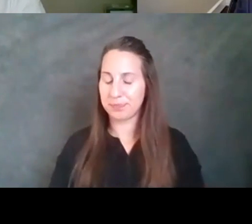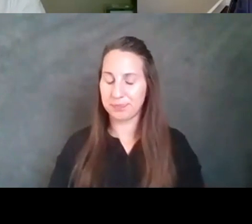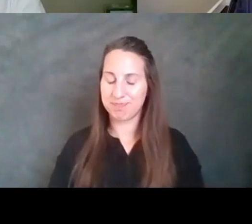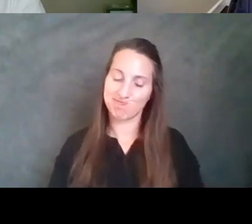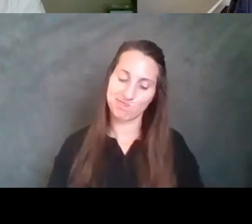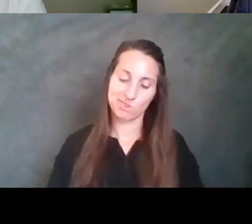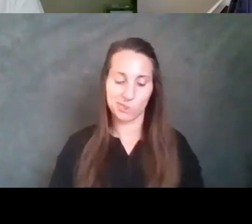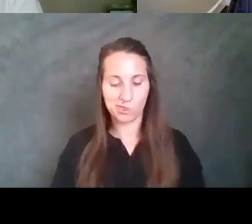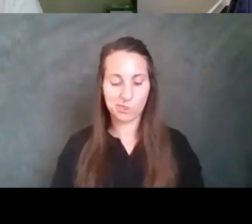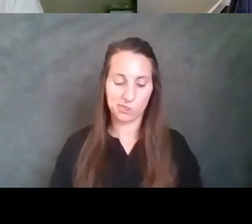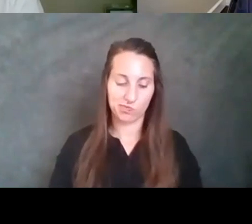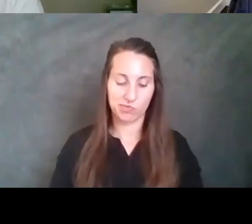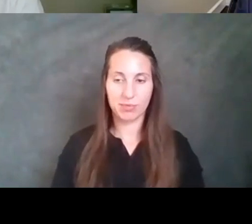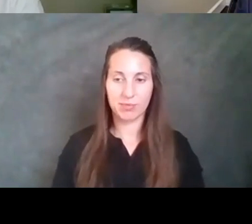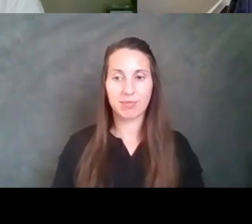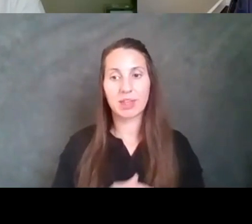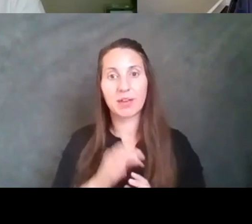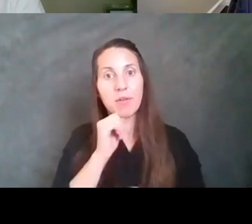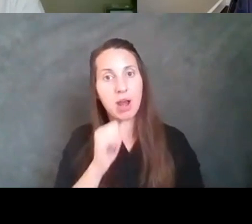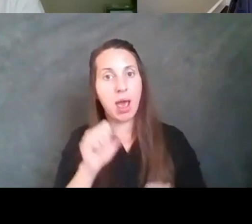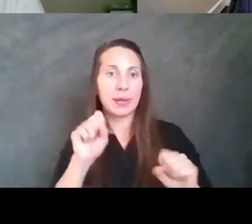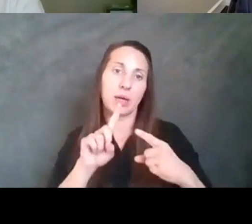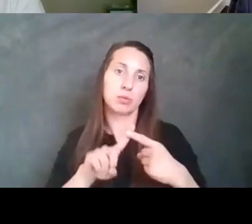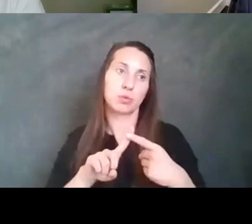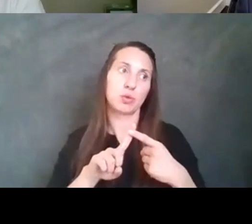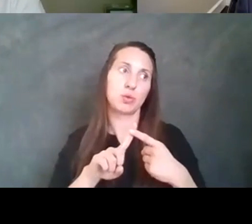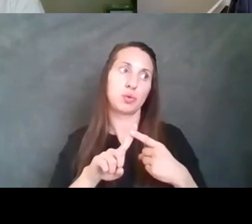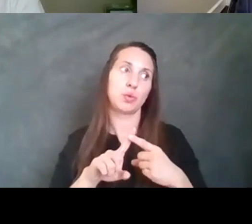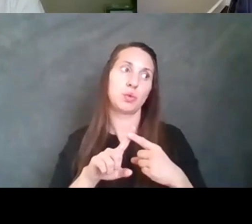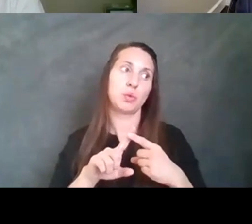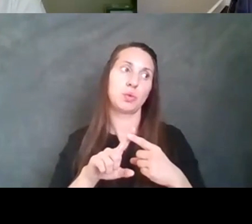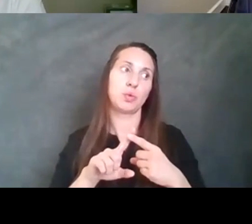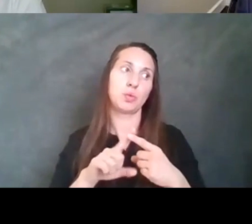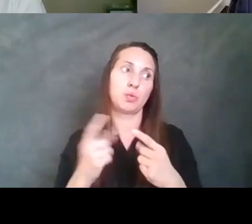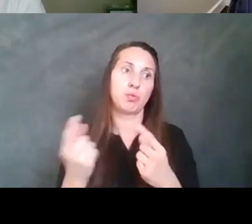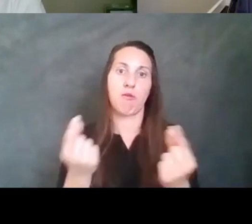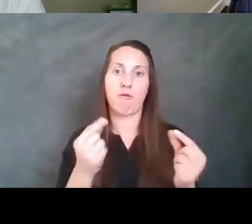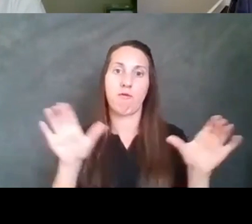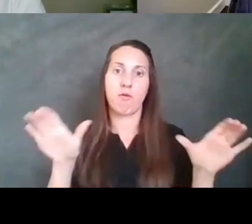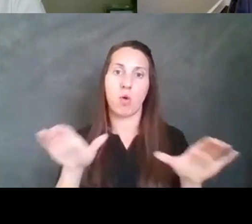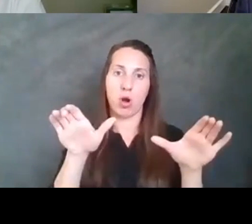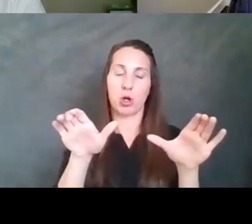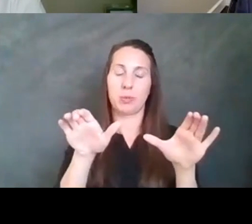not being able to perform the essential functions of the job, and